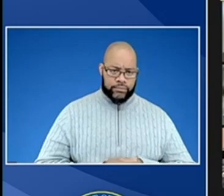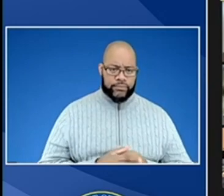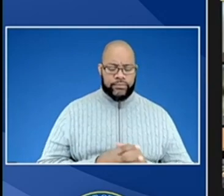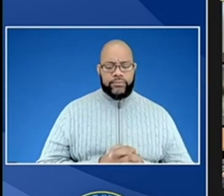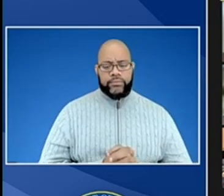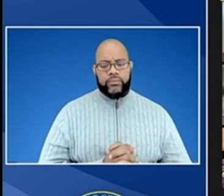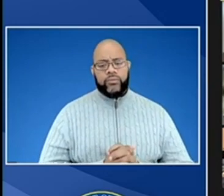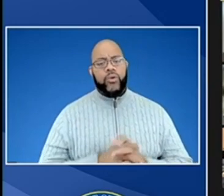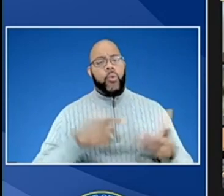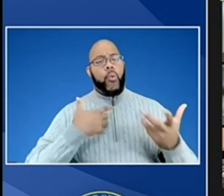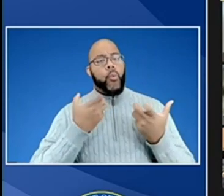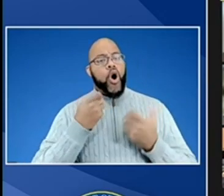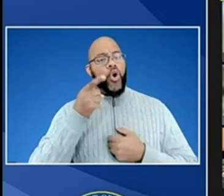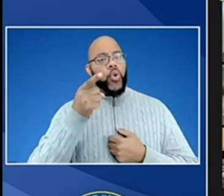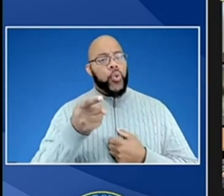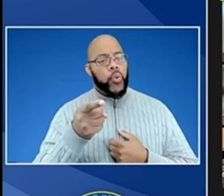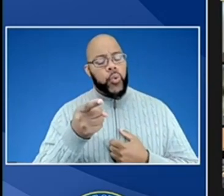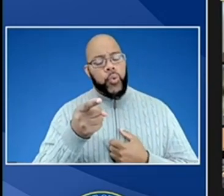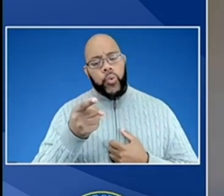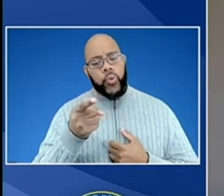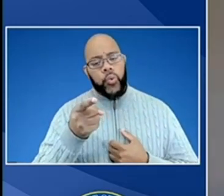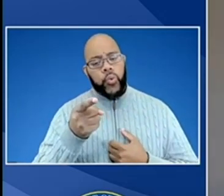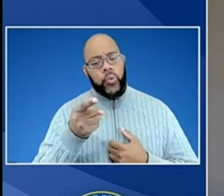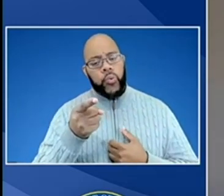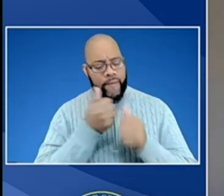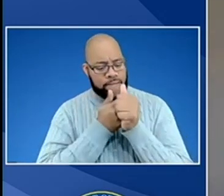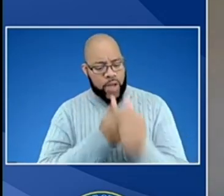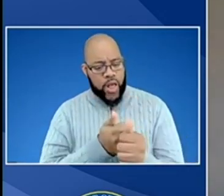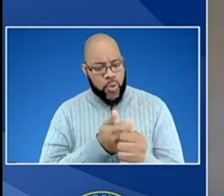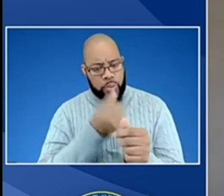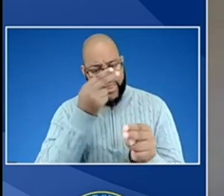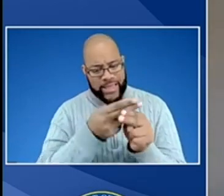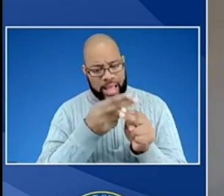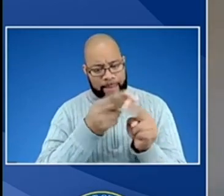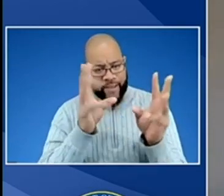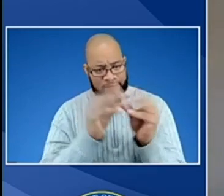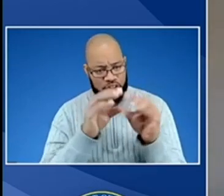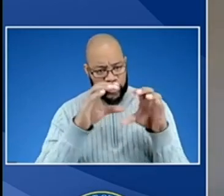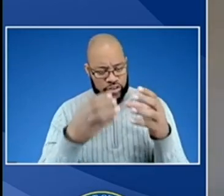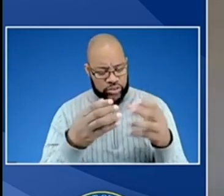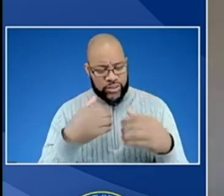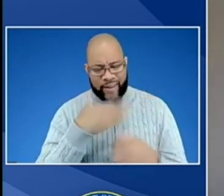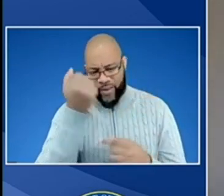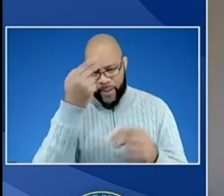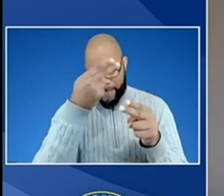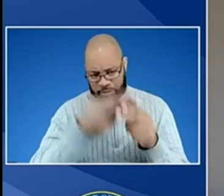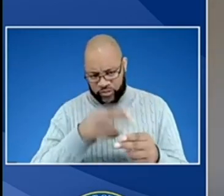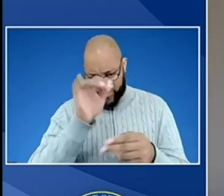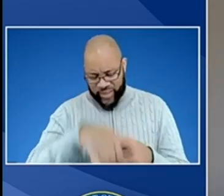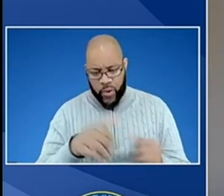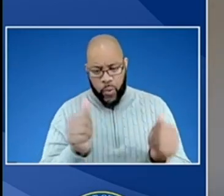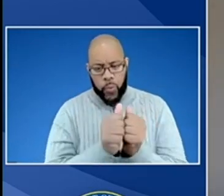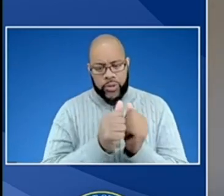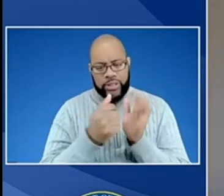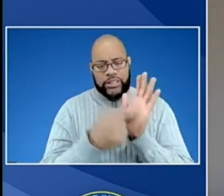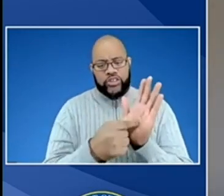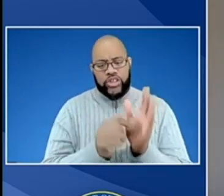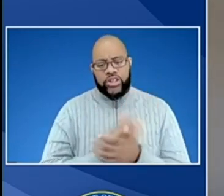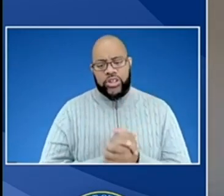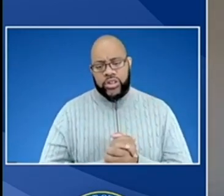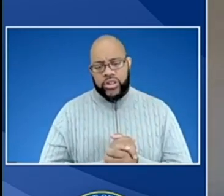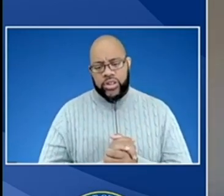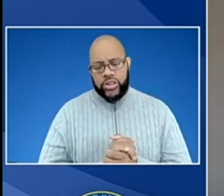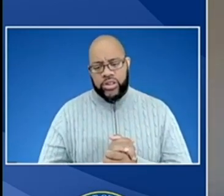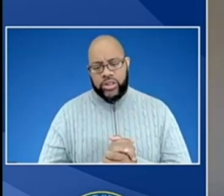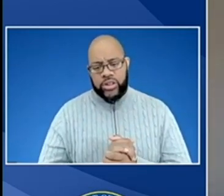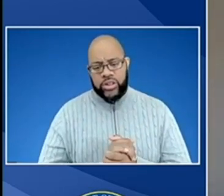we want you to conform with the naming convention. I forgot to mention that, with indicating first